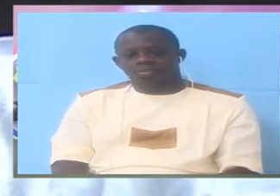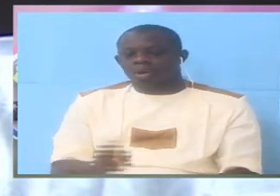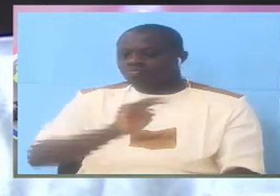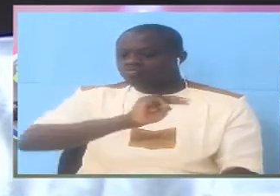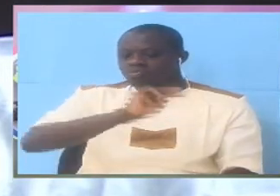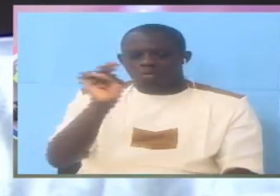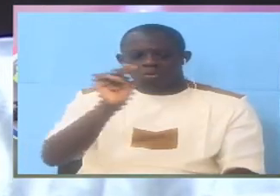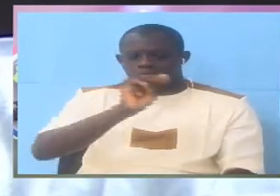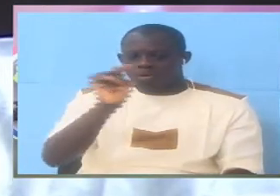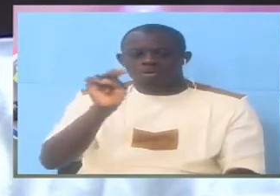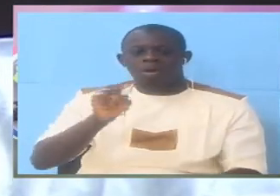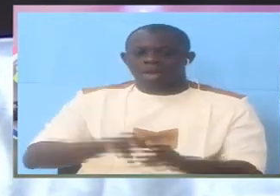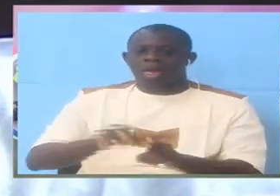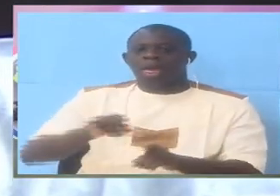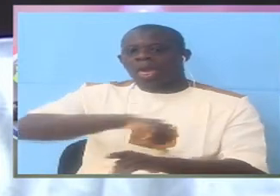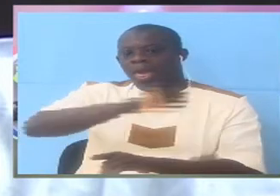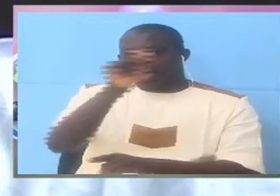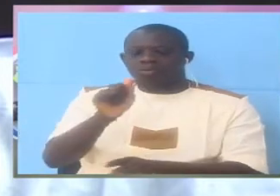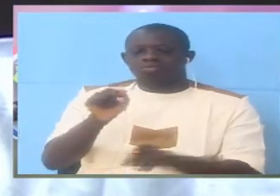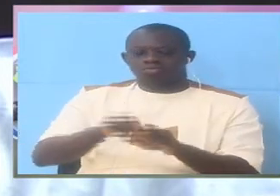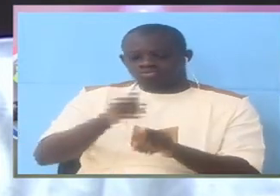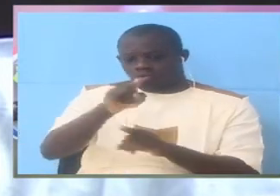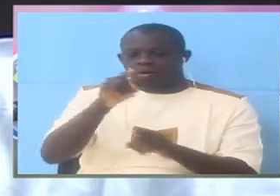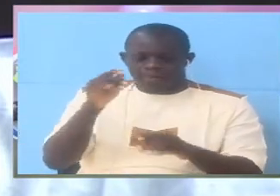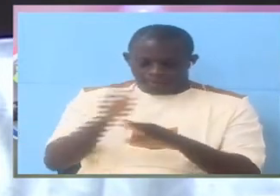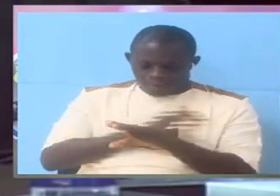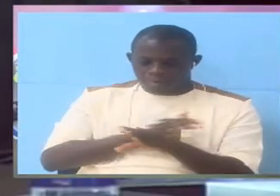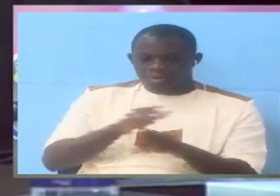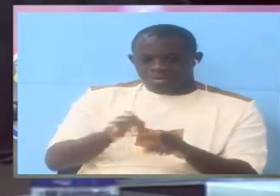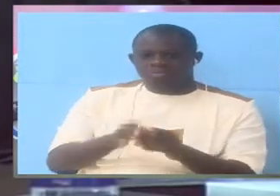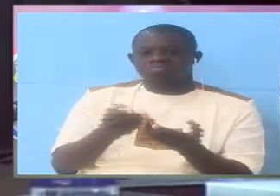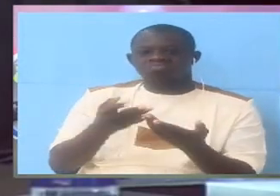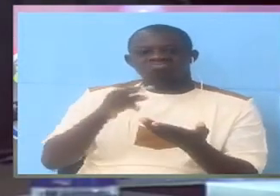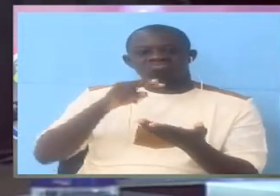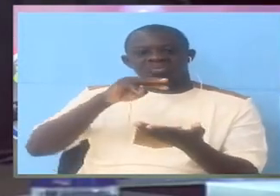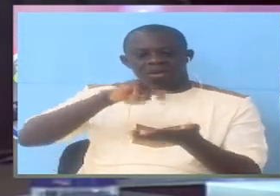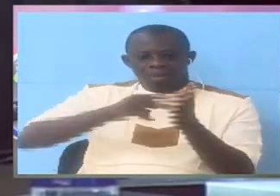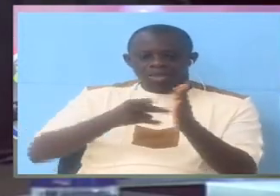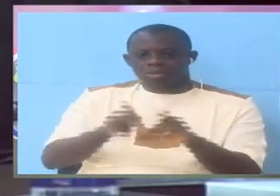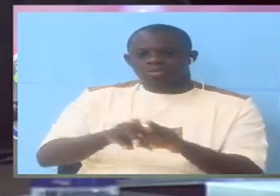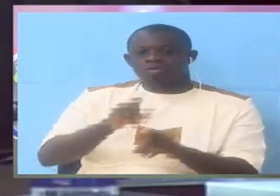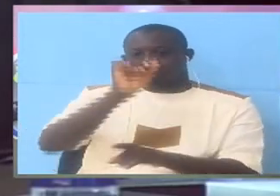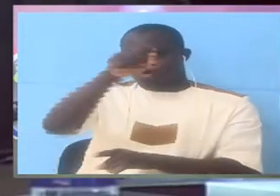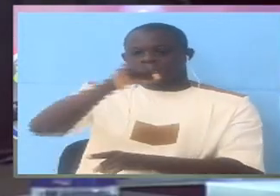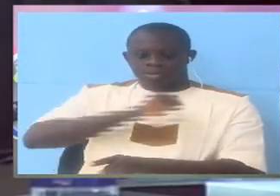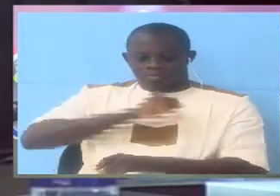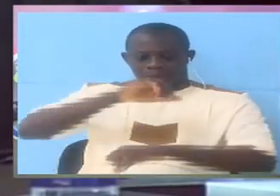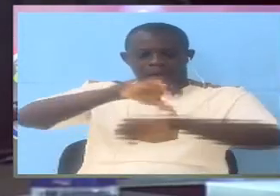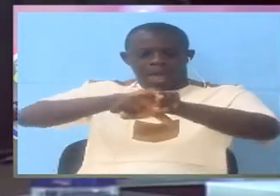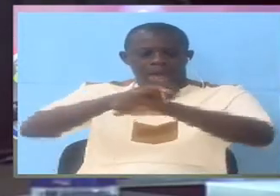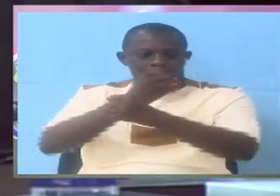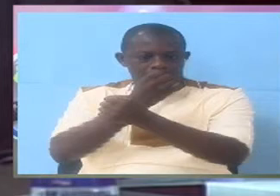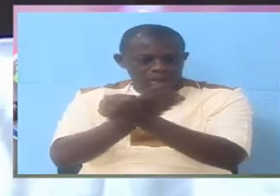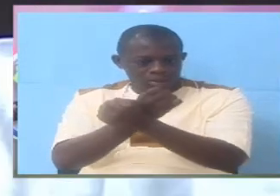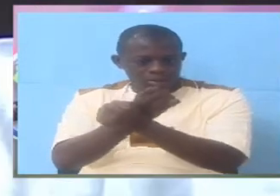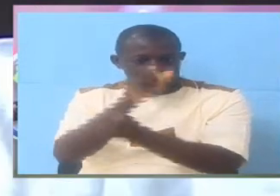No. And have you ever arbitrarily arrested, detained them as somebody?